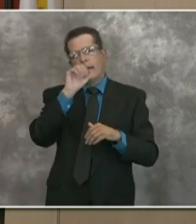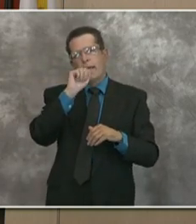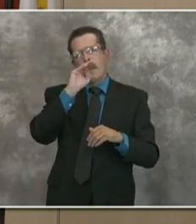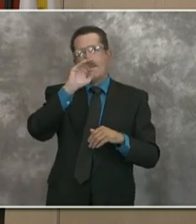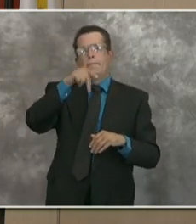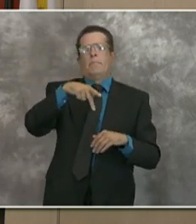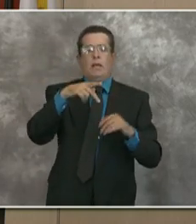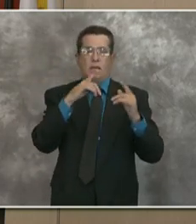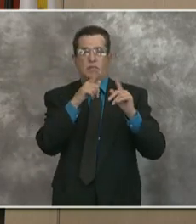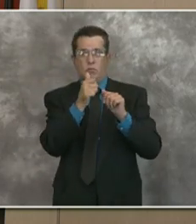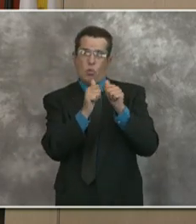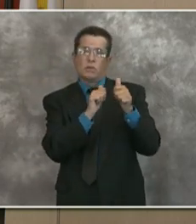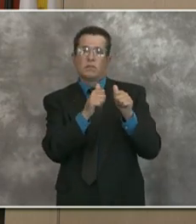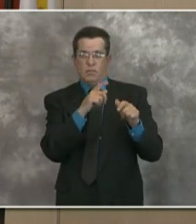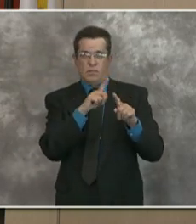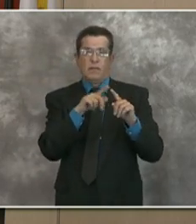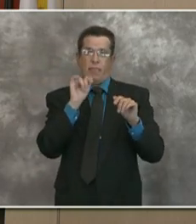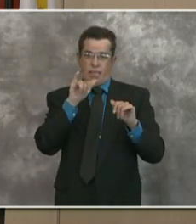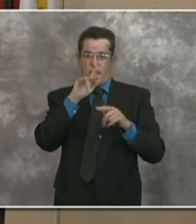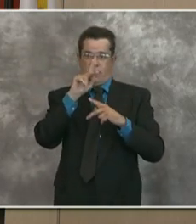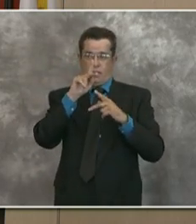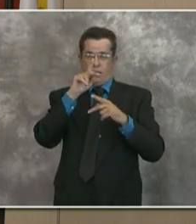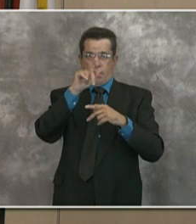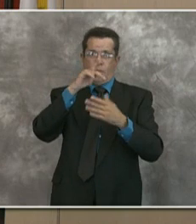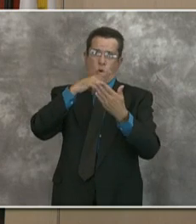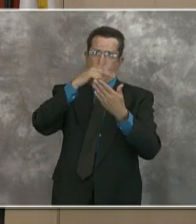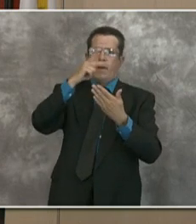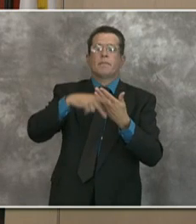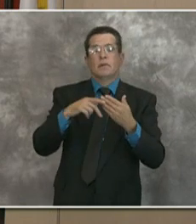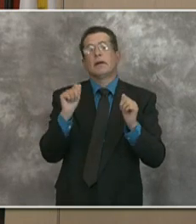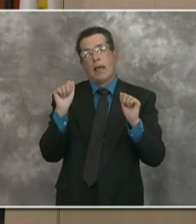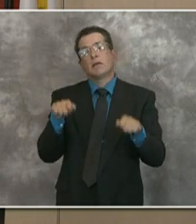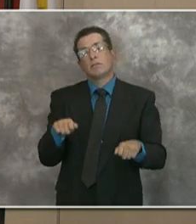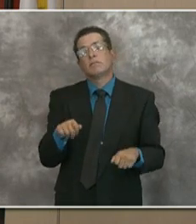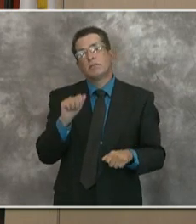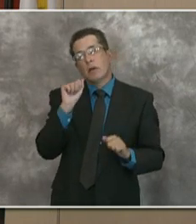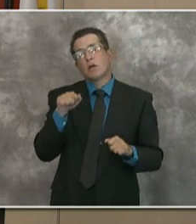today, those types of programs could be in effect.